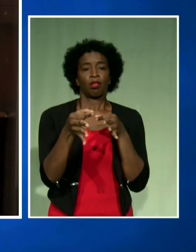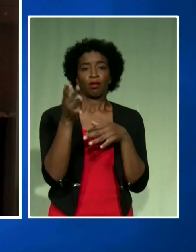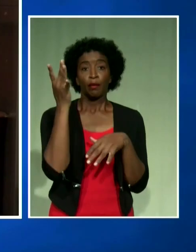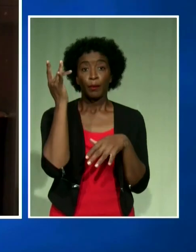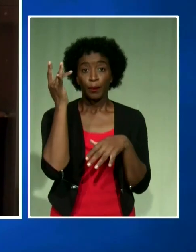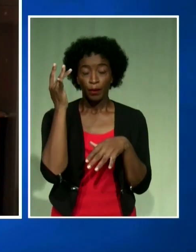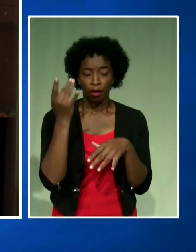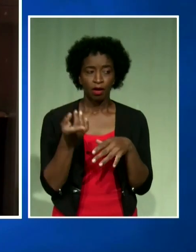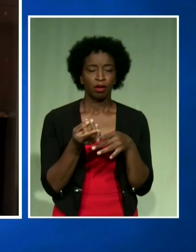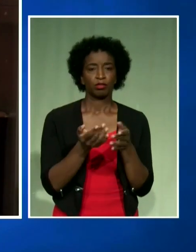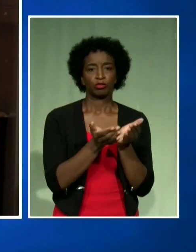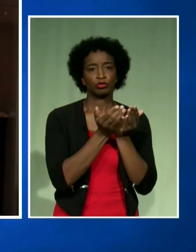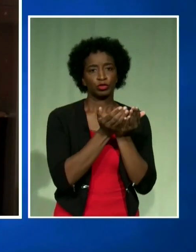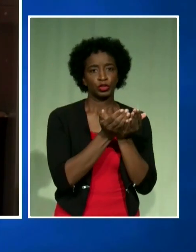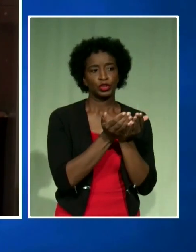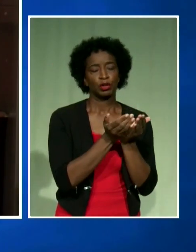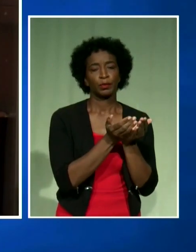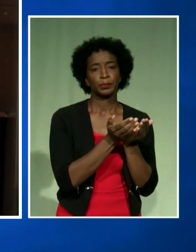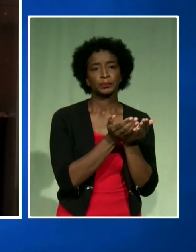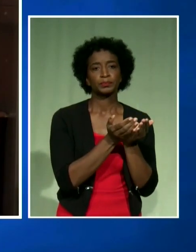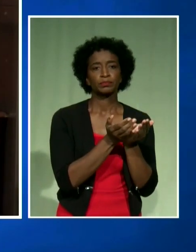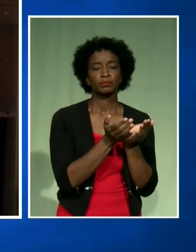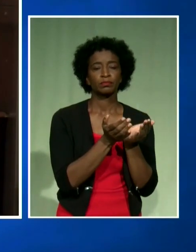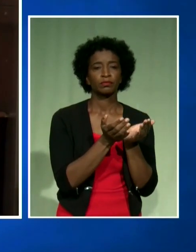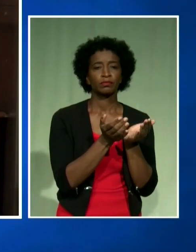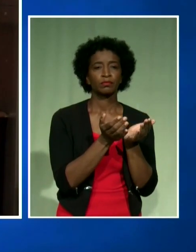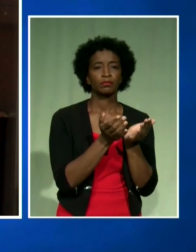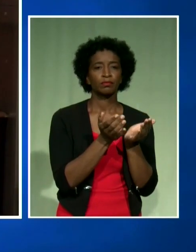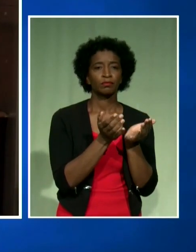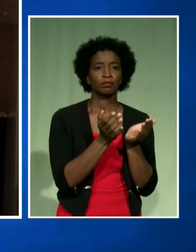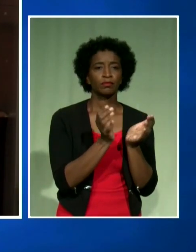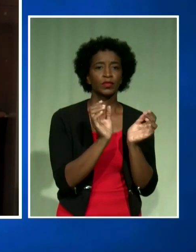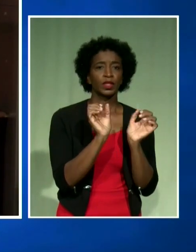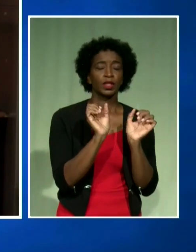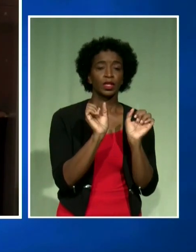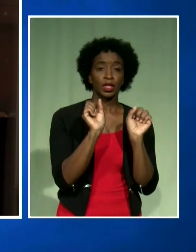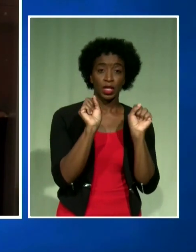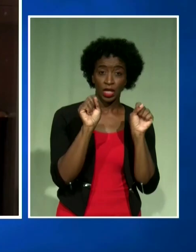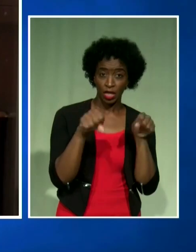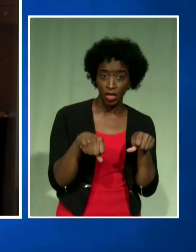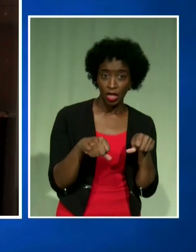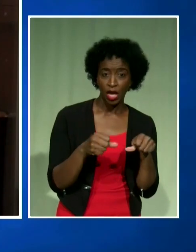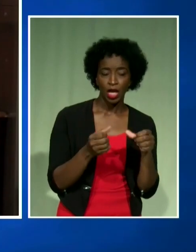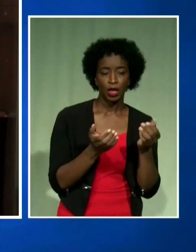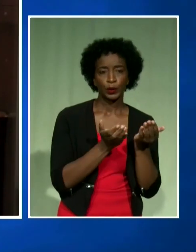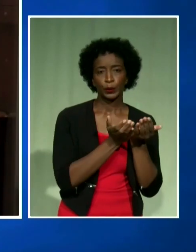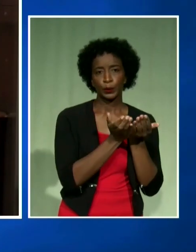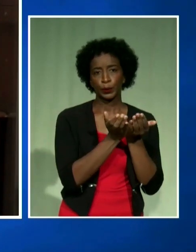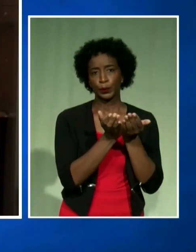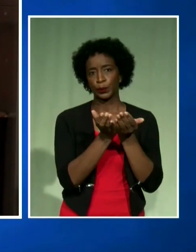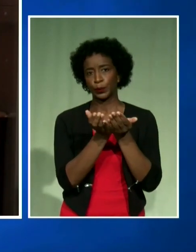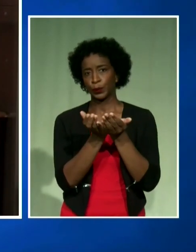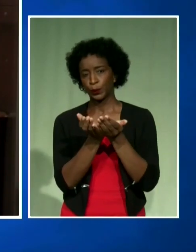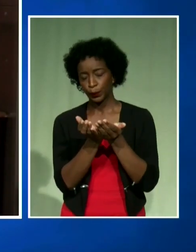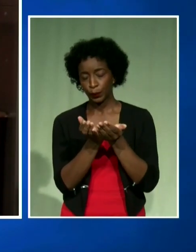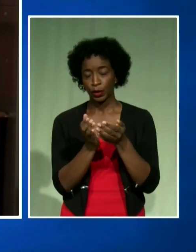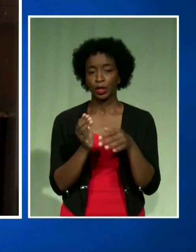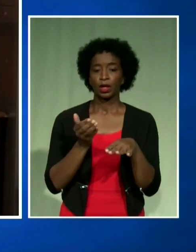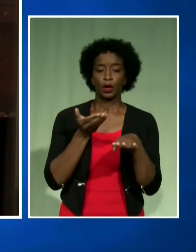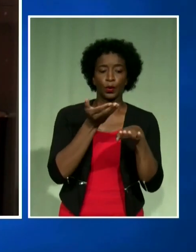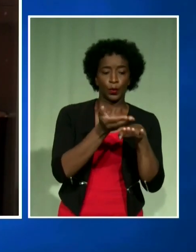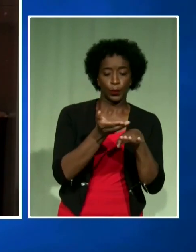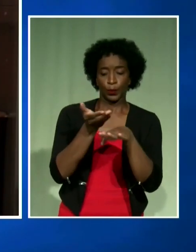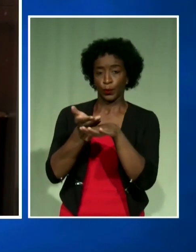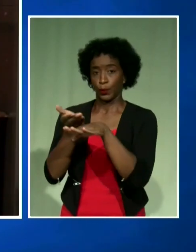was delayed, getting privileges to berth at one of the transit countries in the region where it had to stop